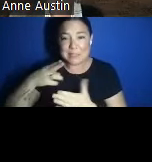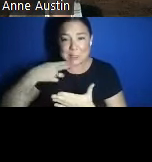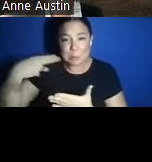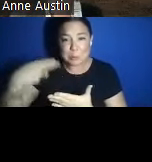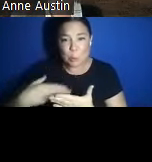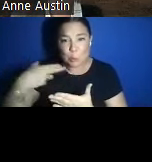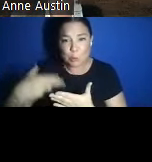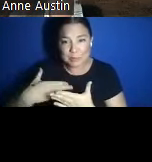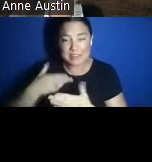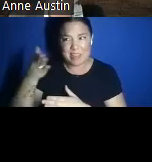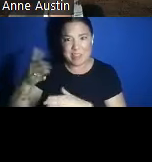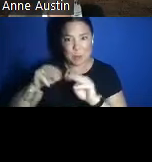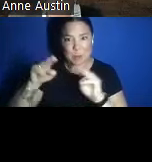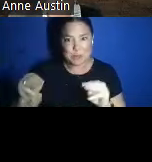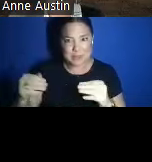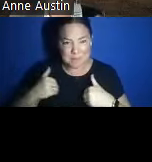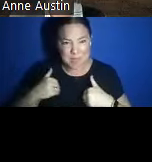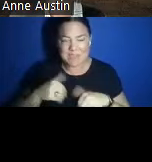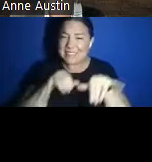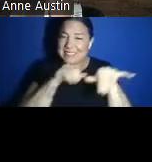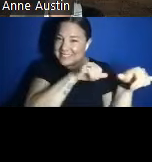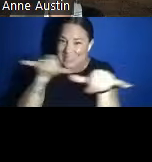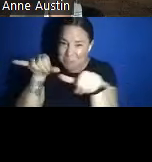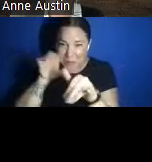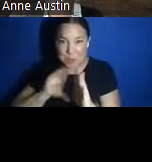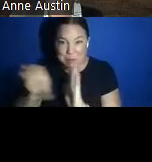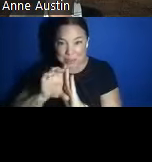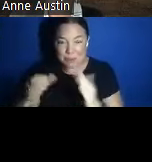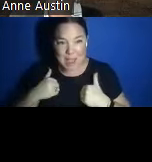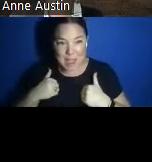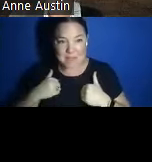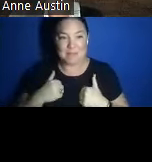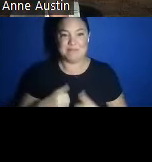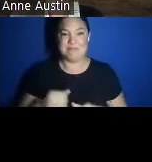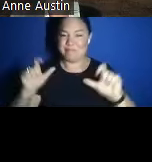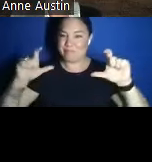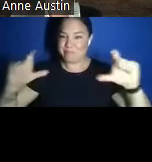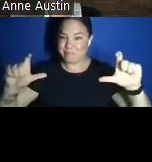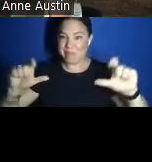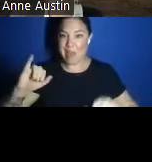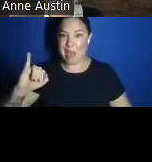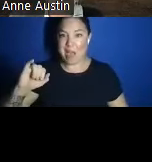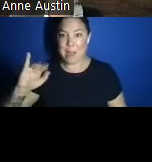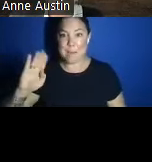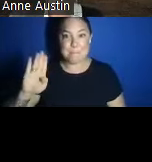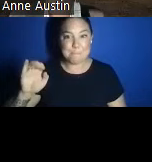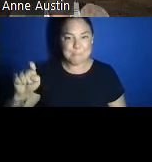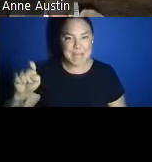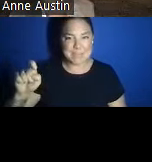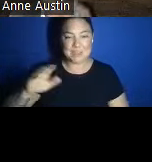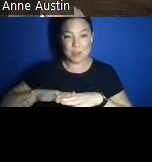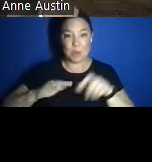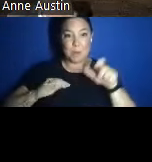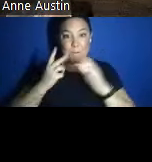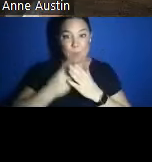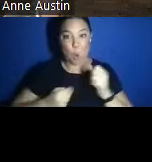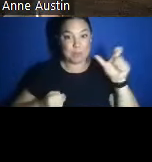that shows a very similar motif. Here we have the ibex on either side. This tattoo is in the lower back. We have